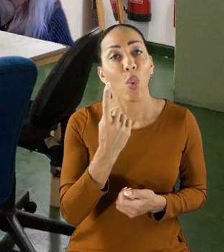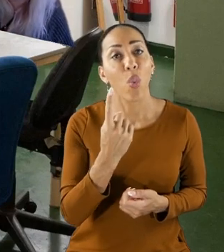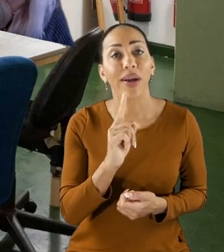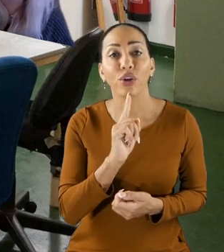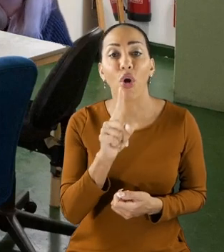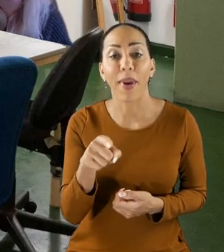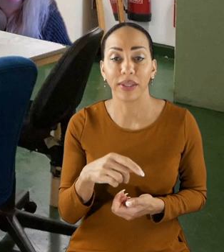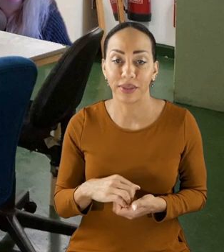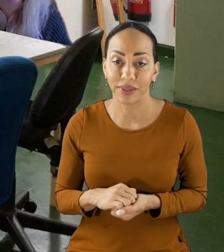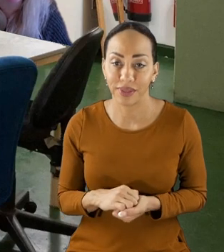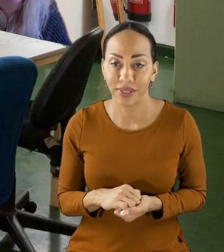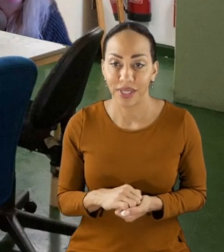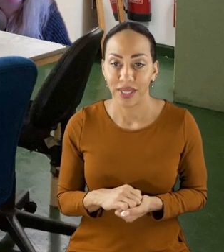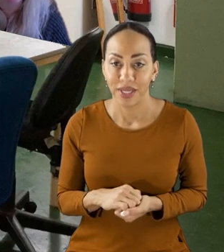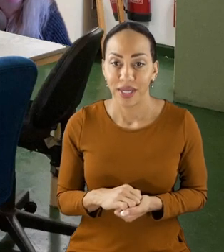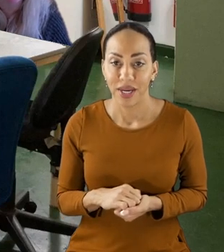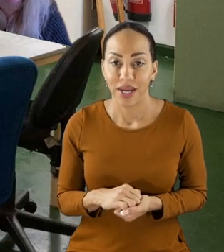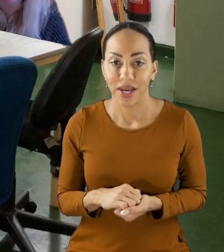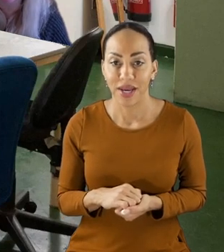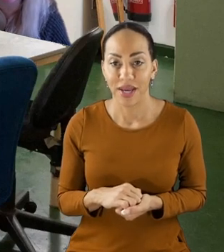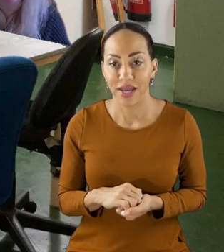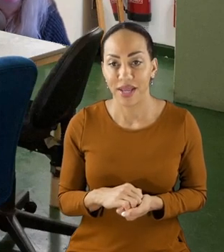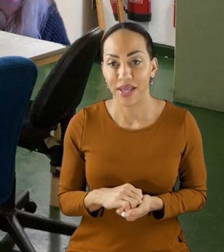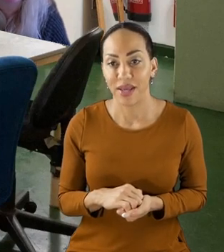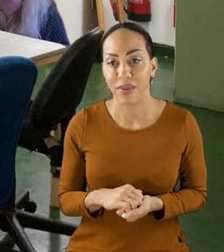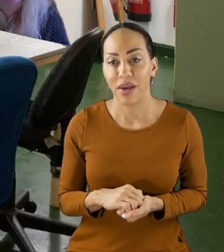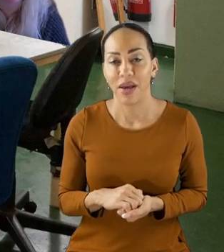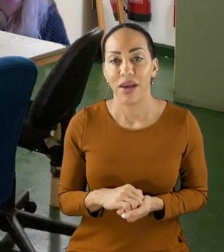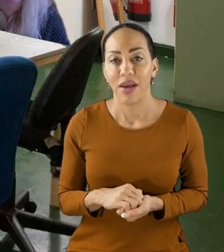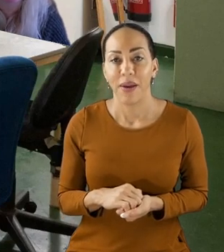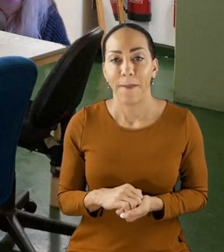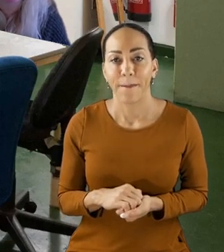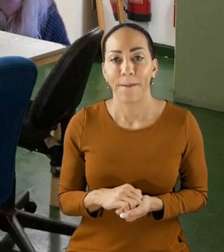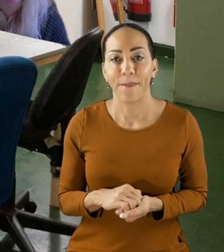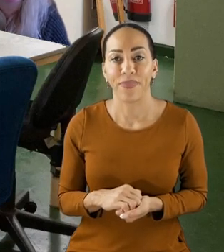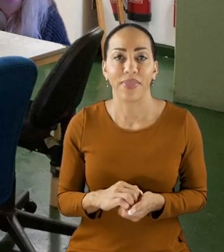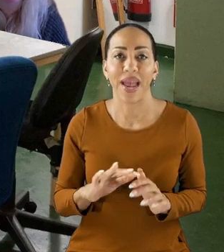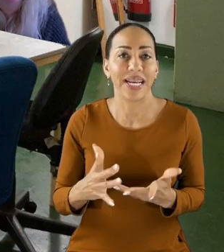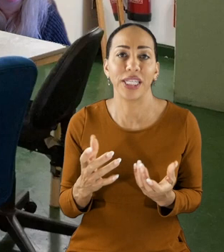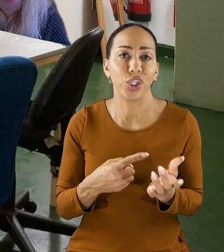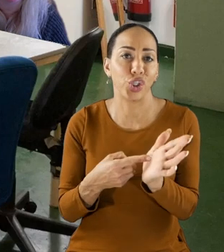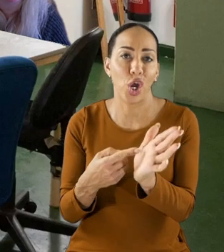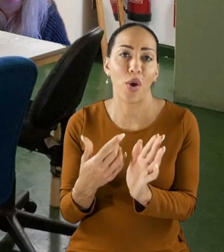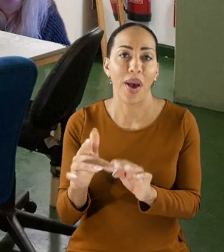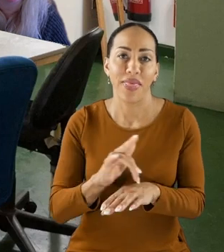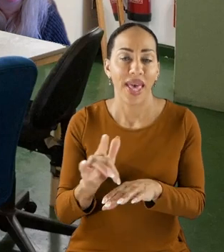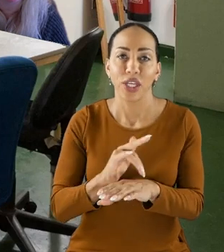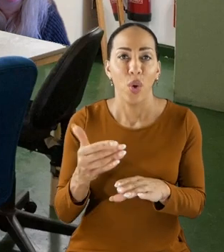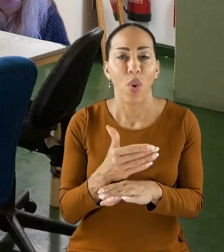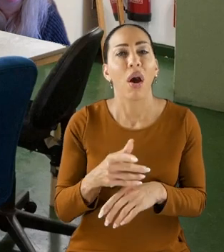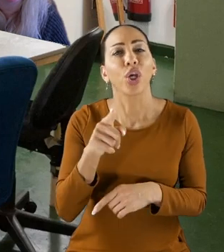But just one comment on that, because I didn't show any of my theatre work, but a lot of that is and you mentioned about having your